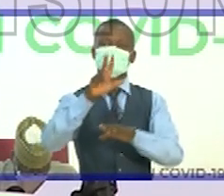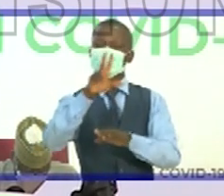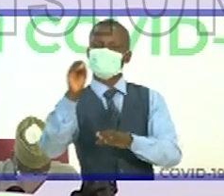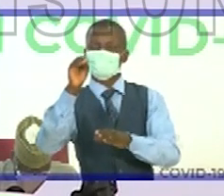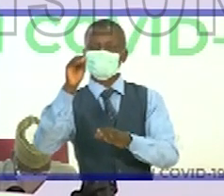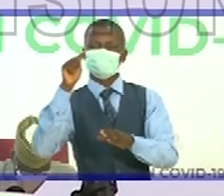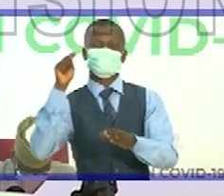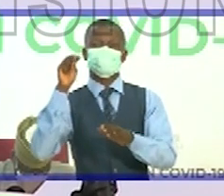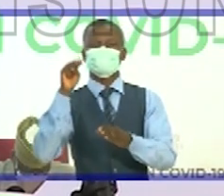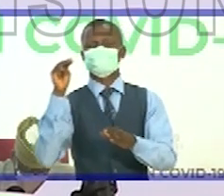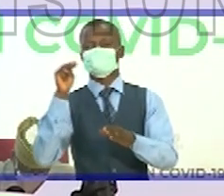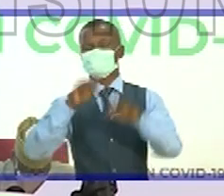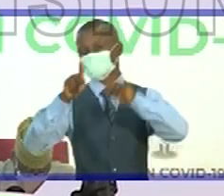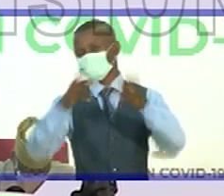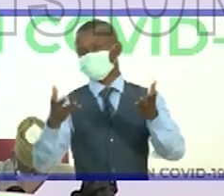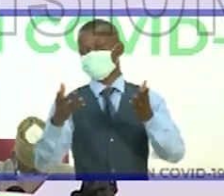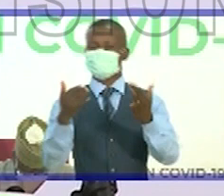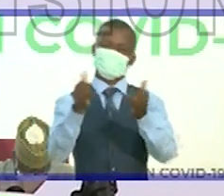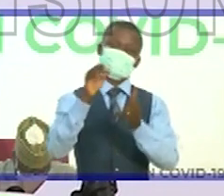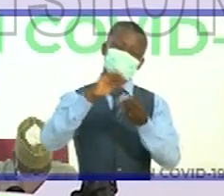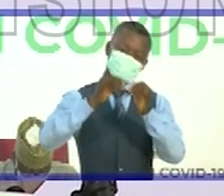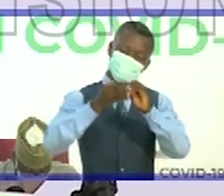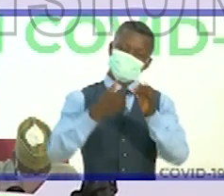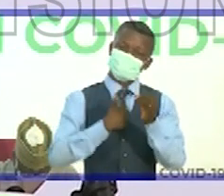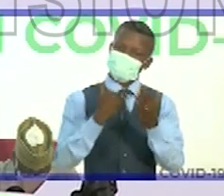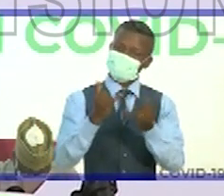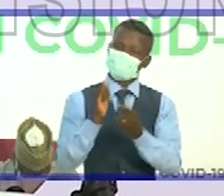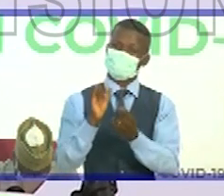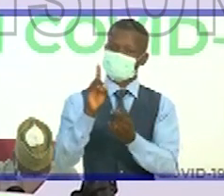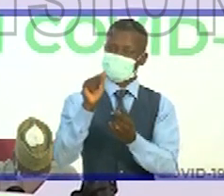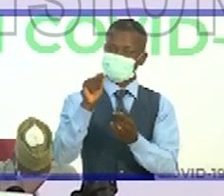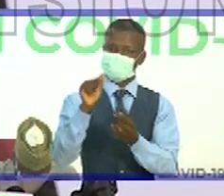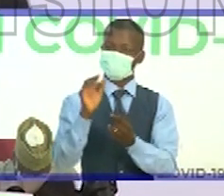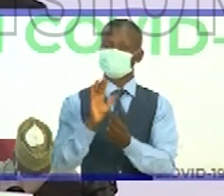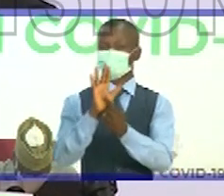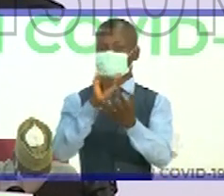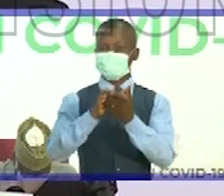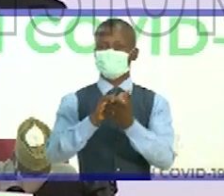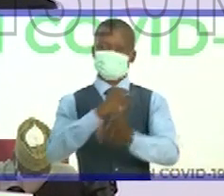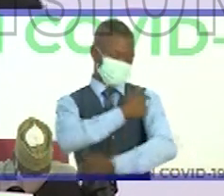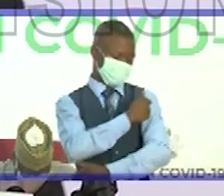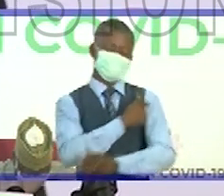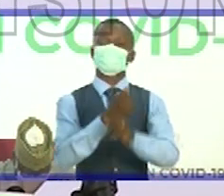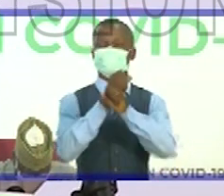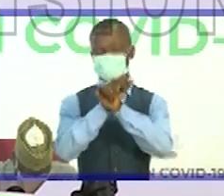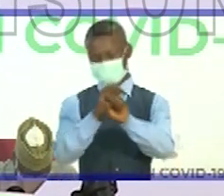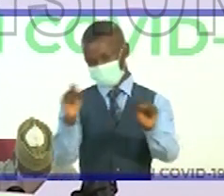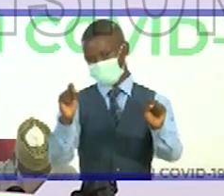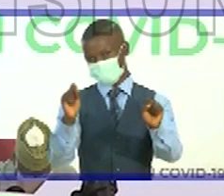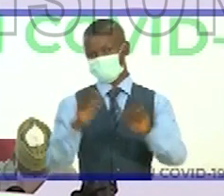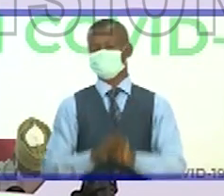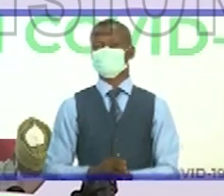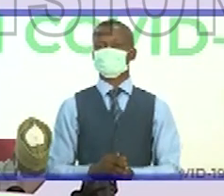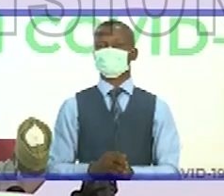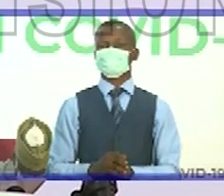The data that we have so far is they're safe, from what we know. The data